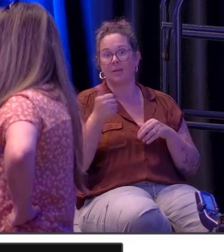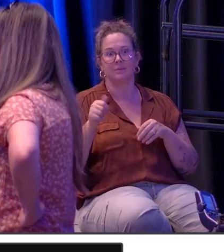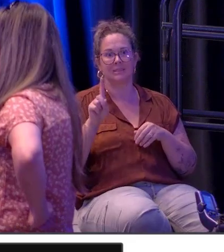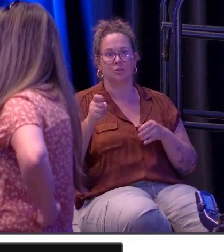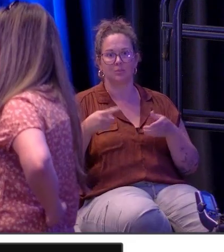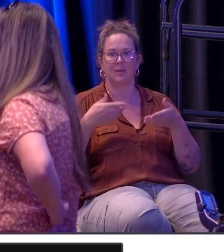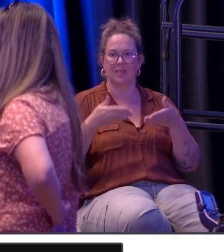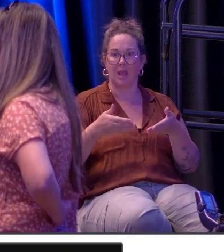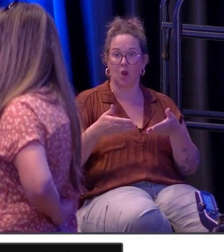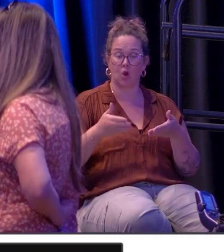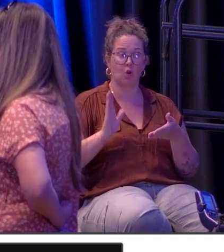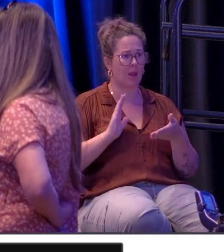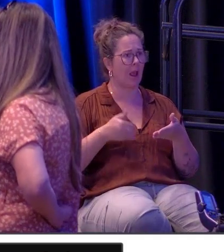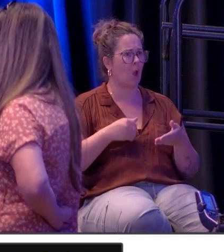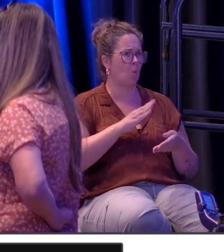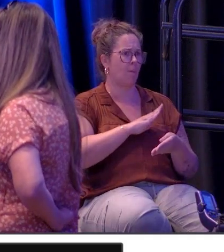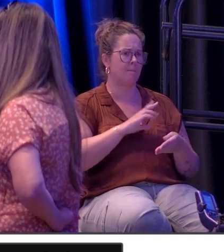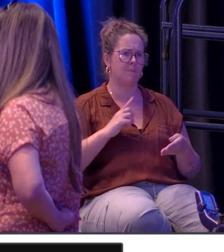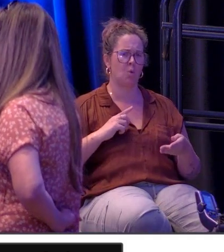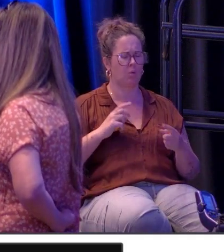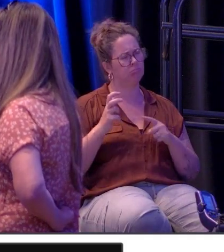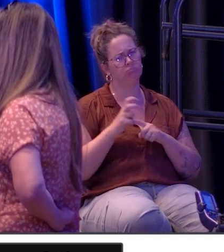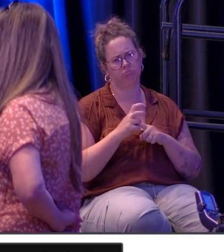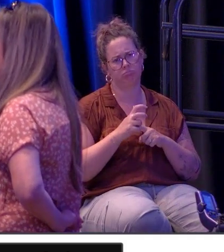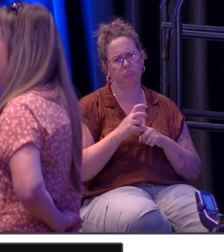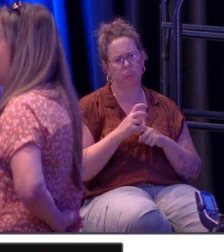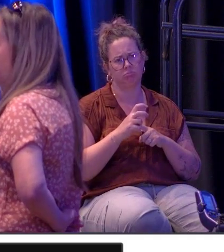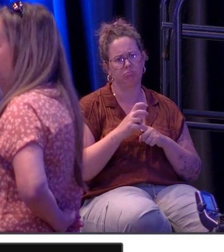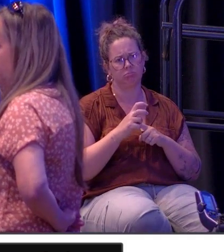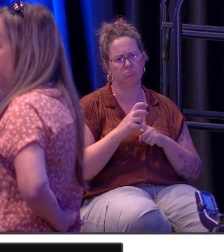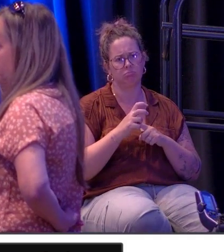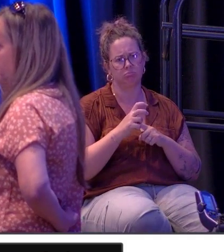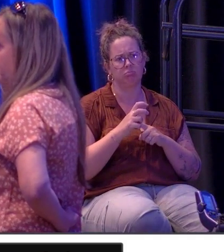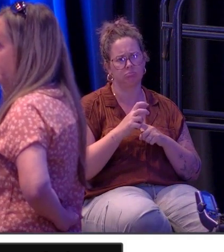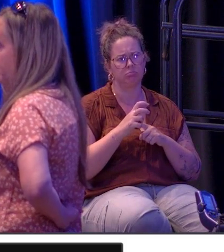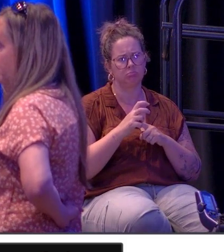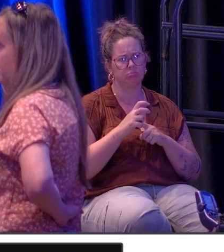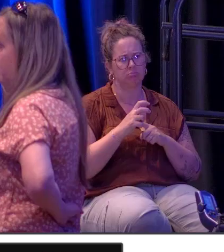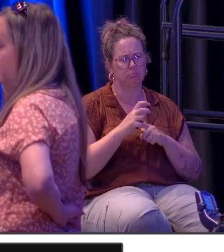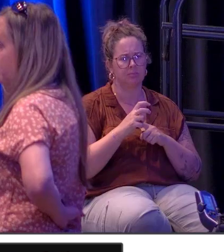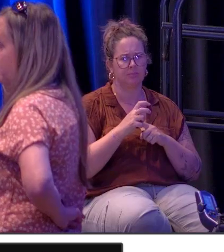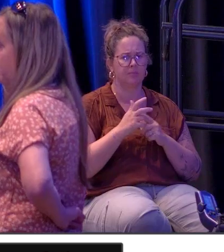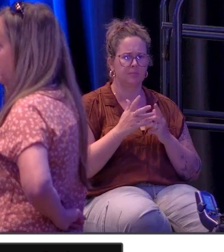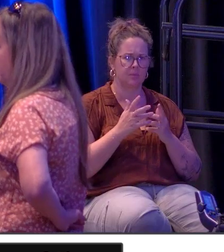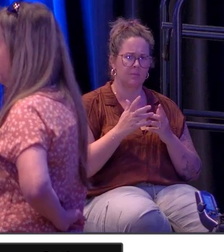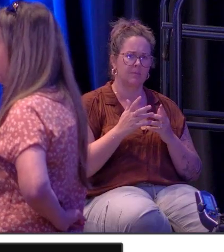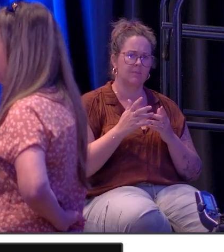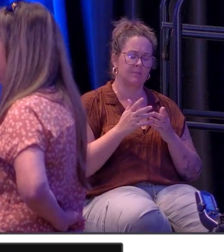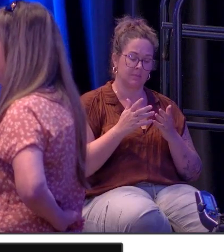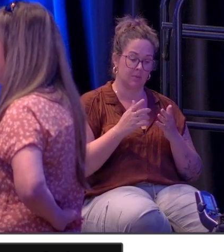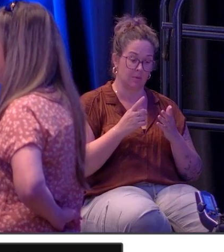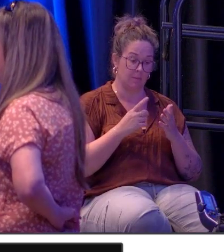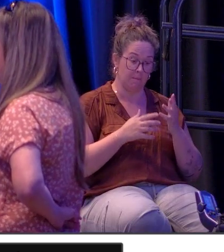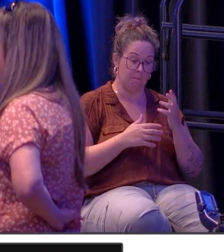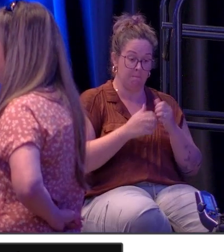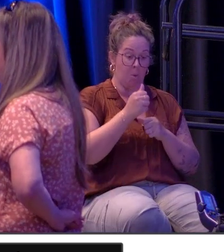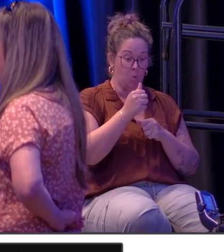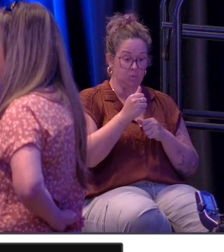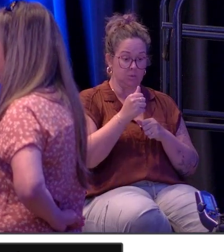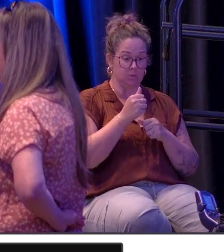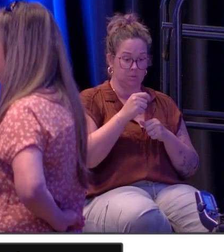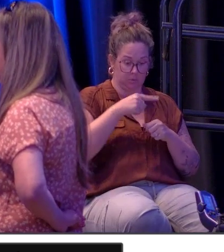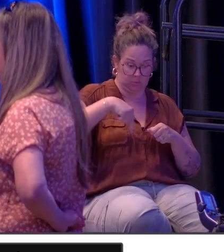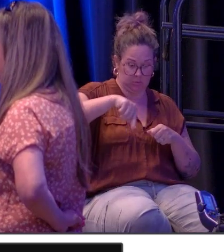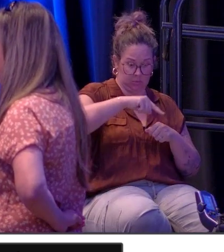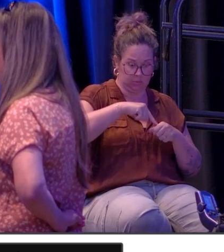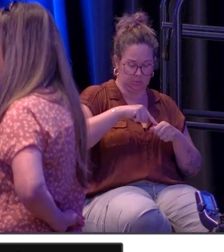our board is great, and of course, we're primarily individuals with disabilities. However, what I would